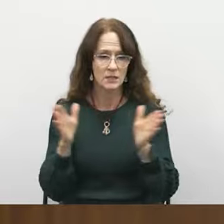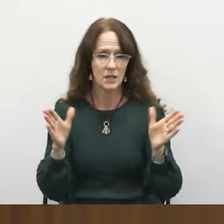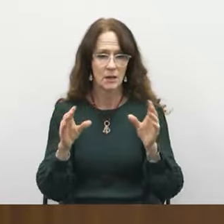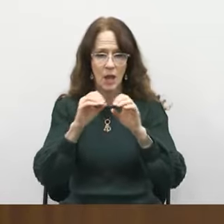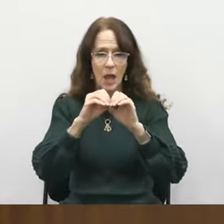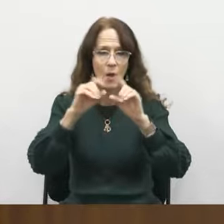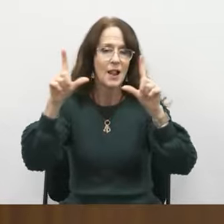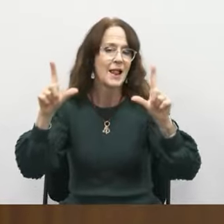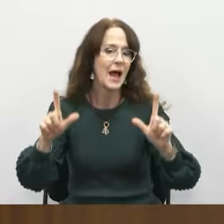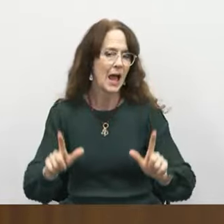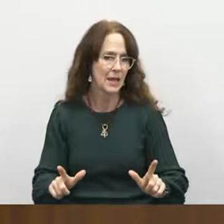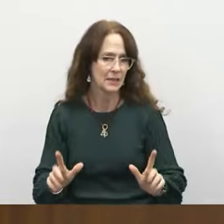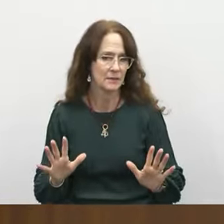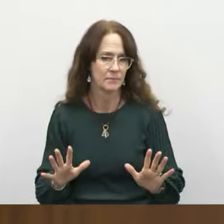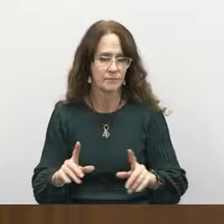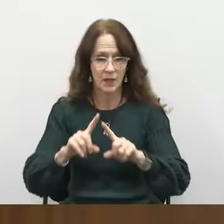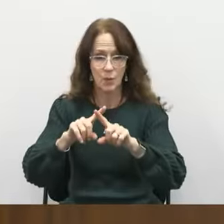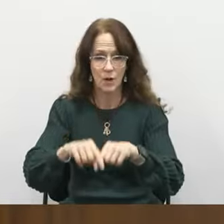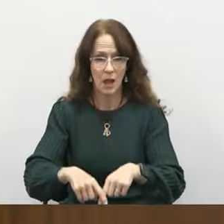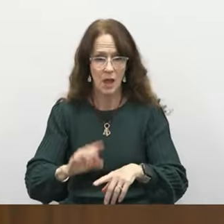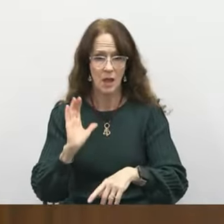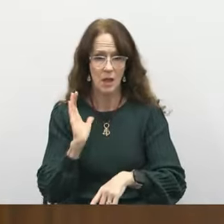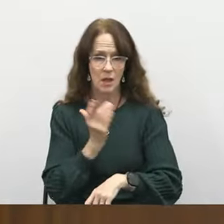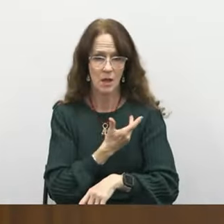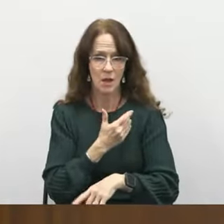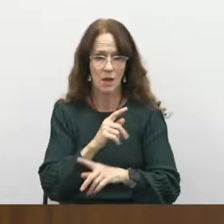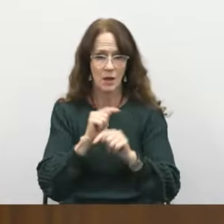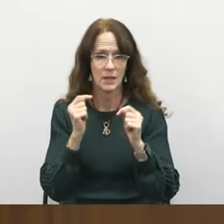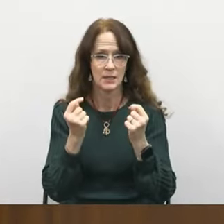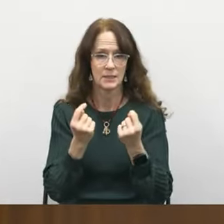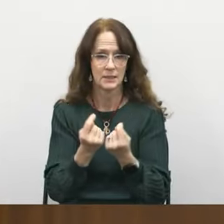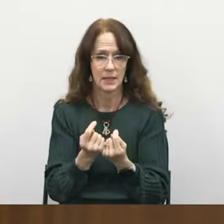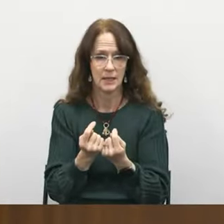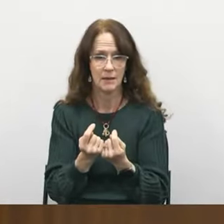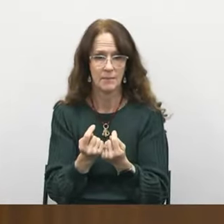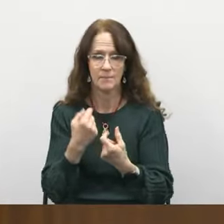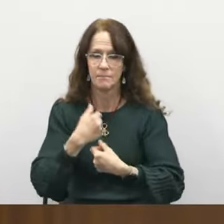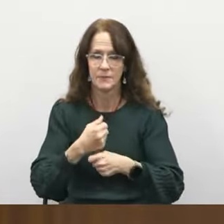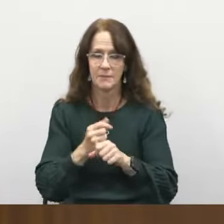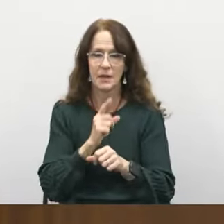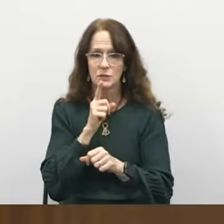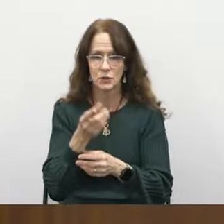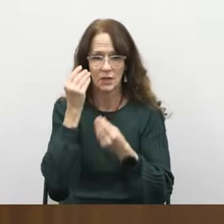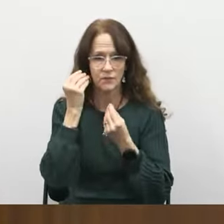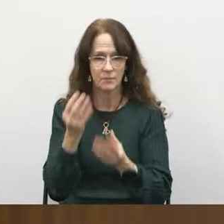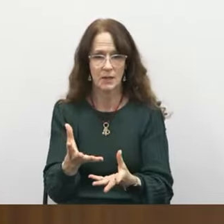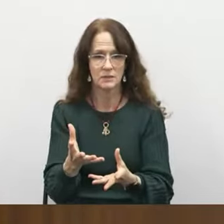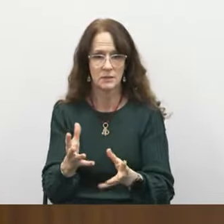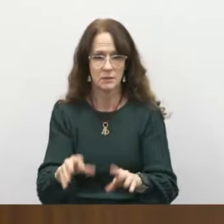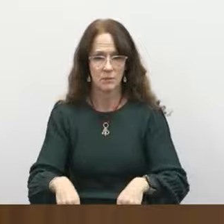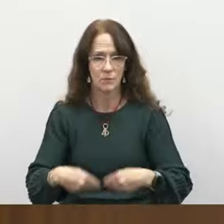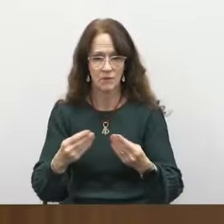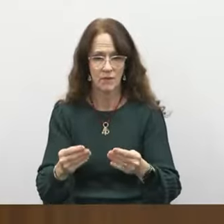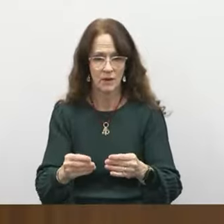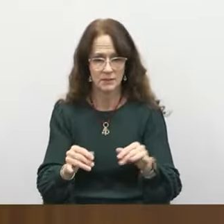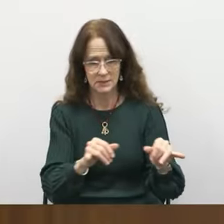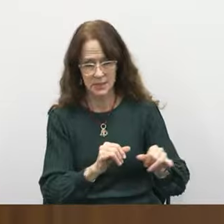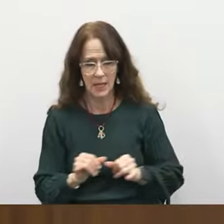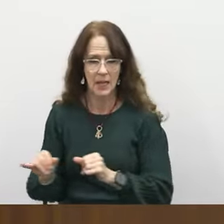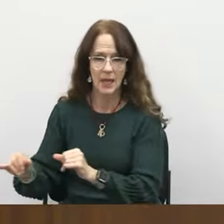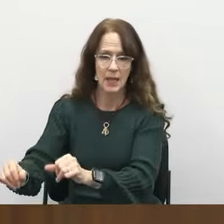outline. I would still rely on our team here to make sure that the information that we're providing is consistent from the